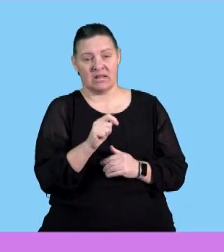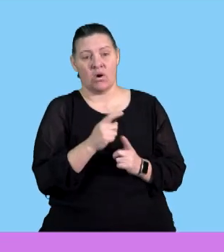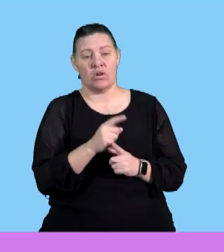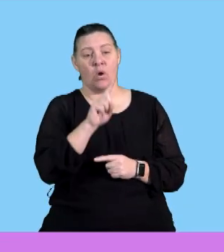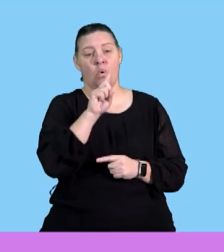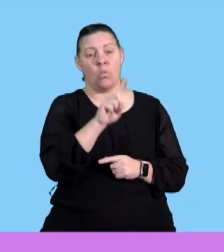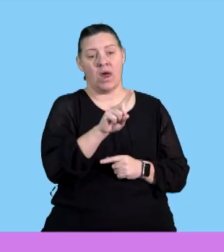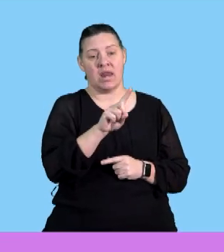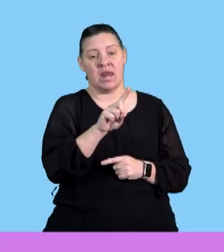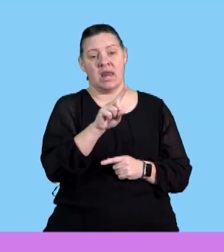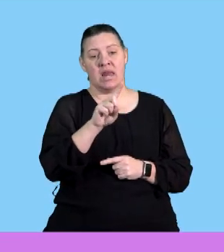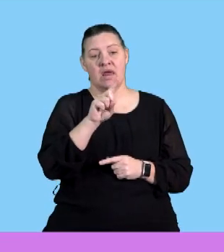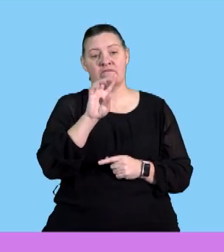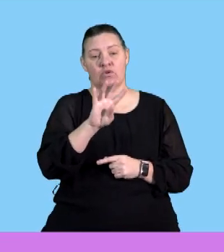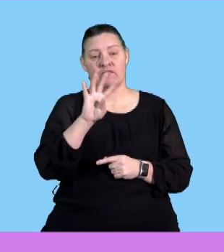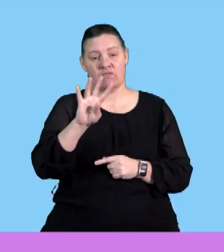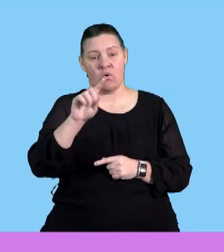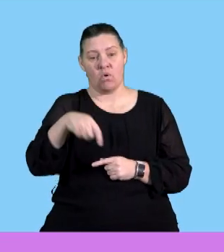on